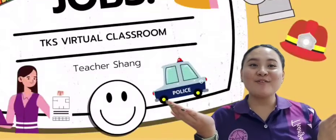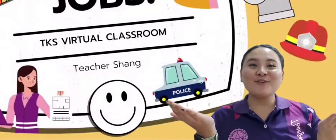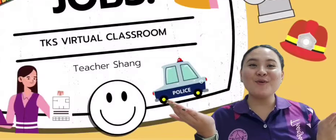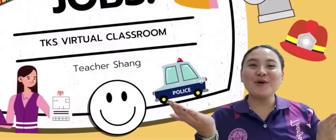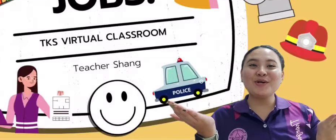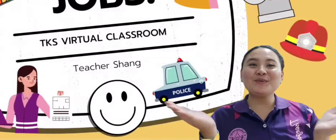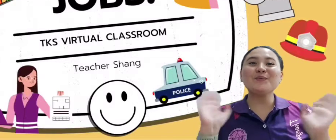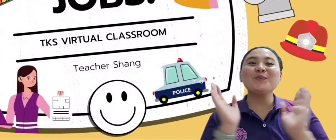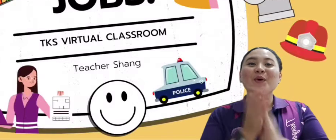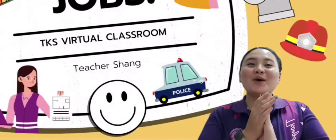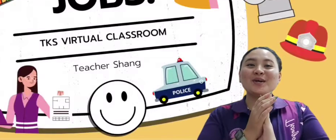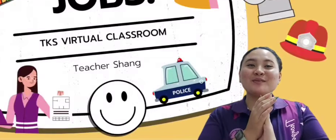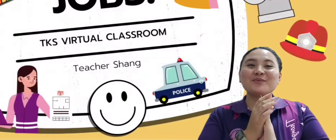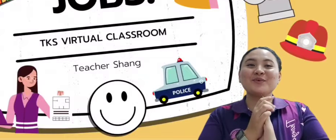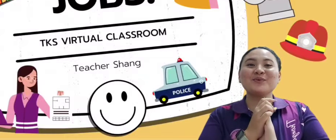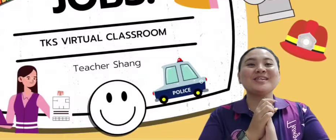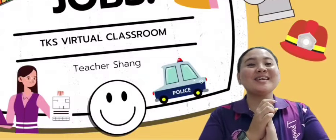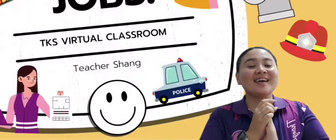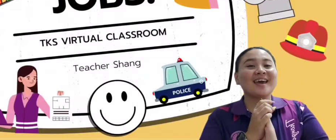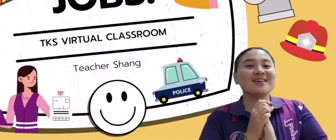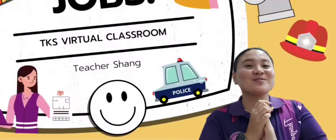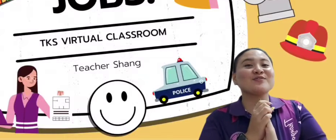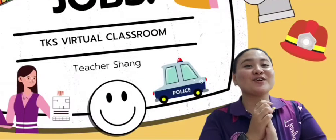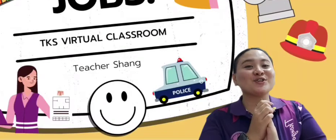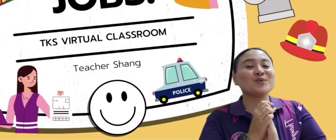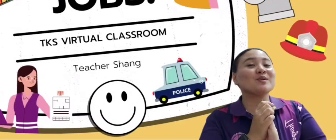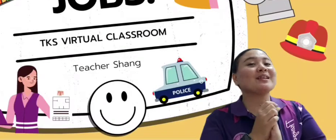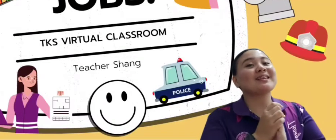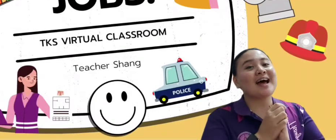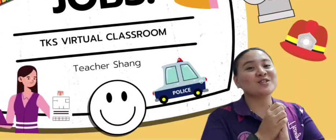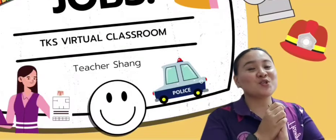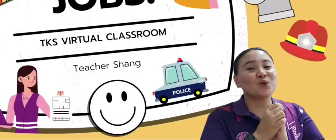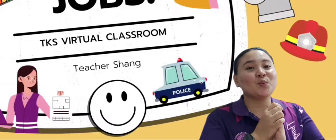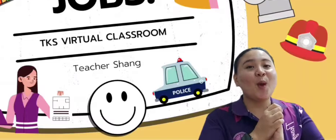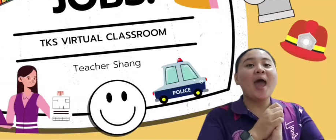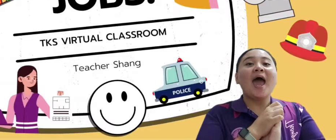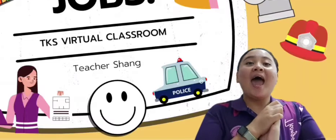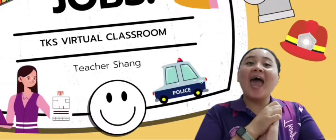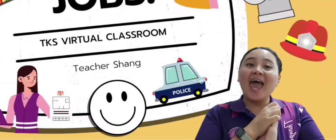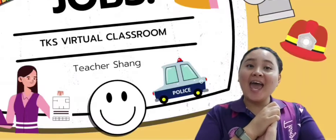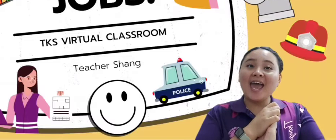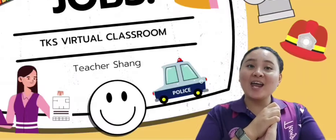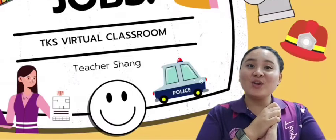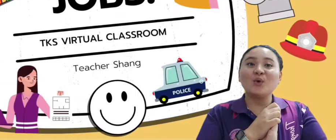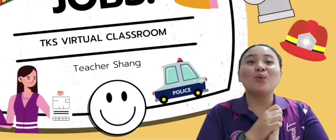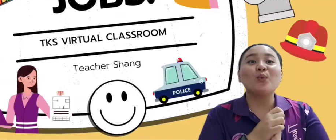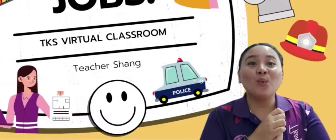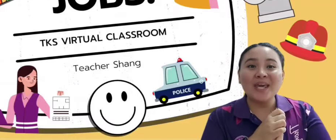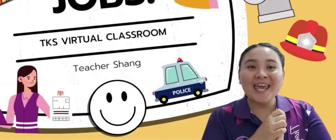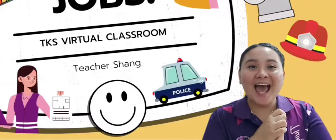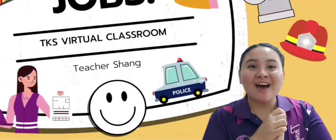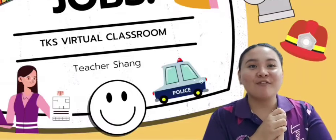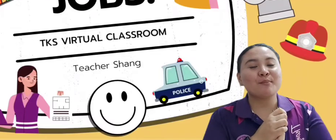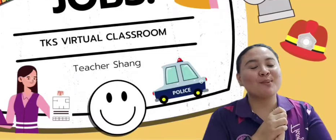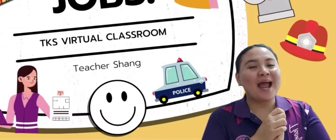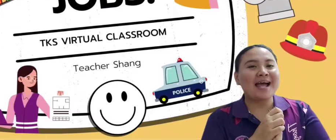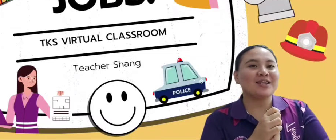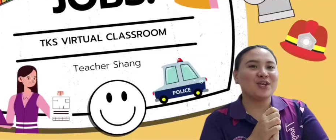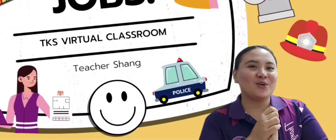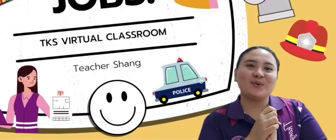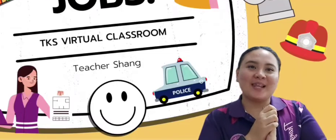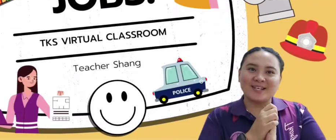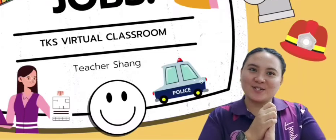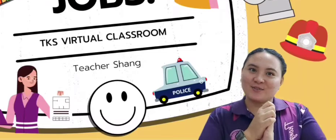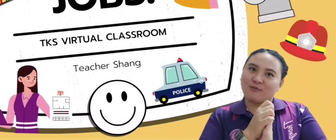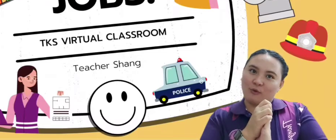Hello everyone, welcome to TKS Virtual Classroom, and we have a